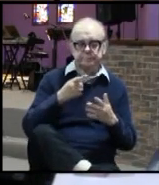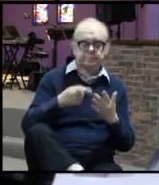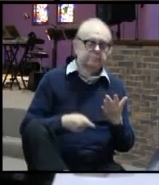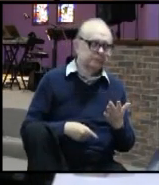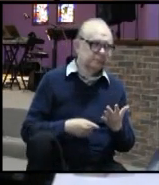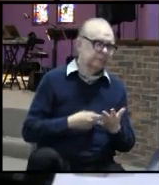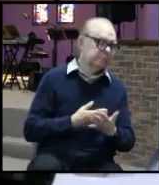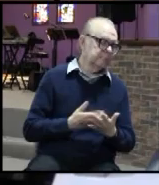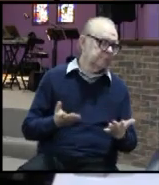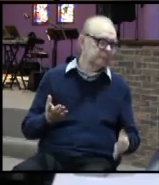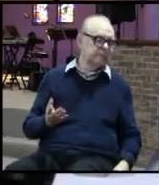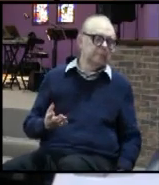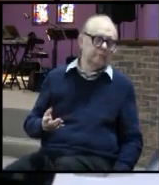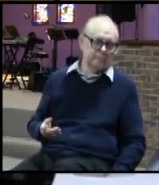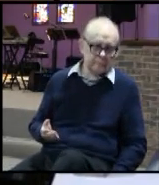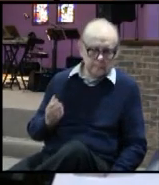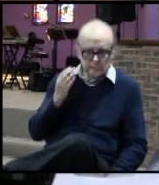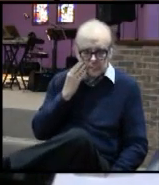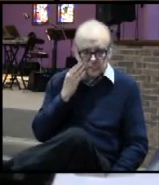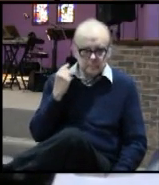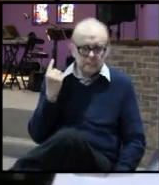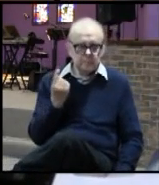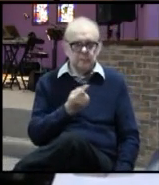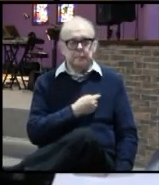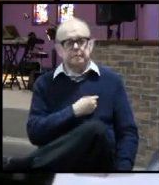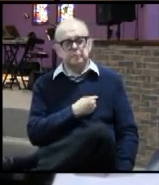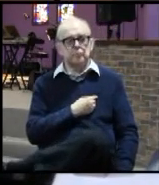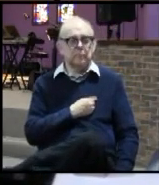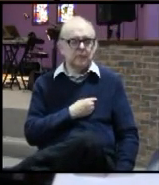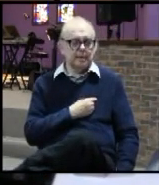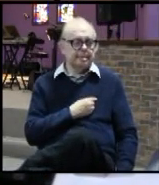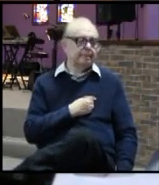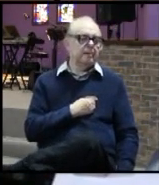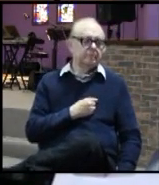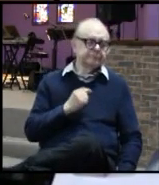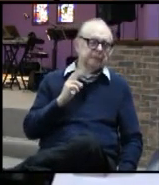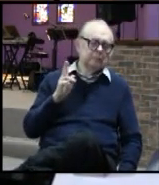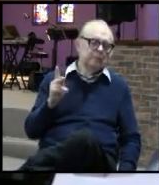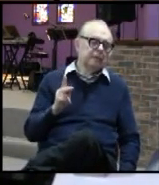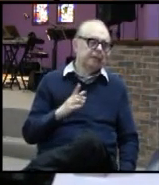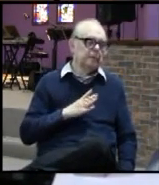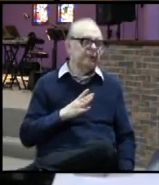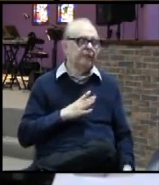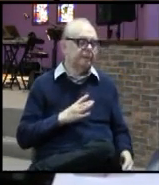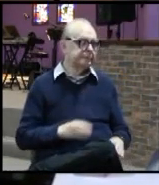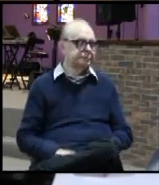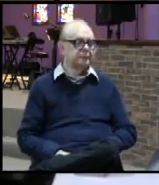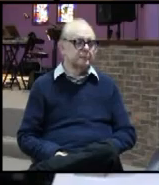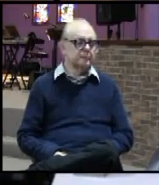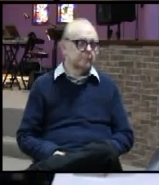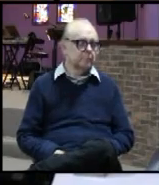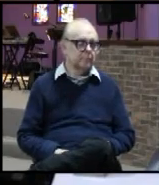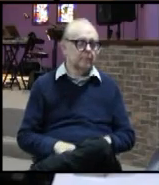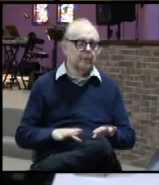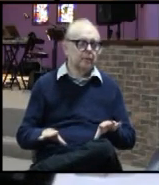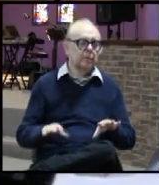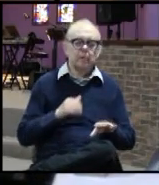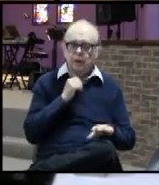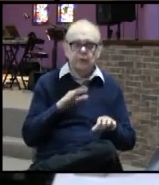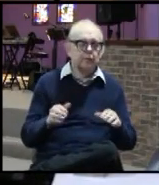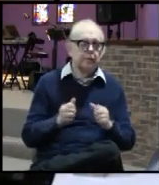there's next year. You know, we'll practice ship. It'll be okay. Now, don't do that for the Bengals.